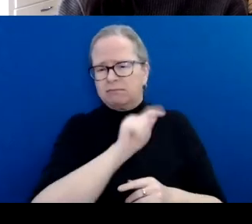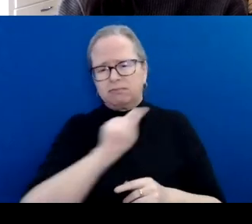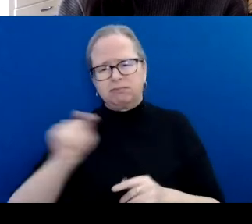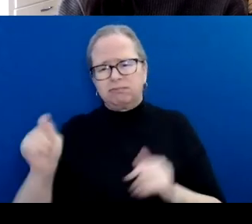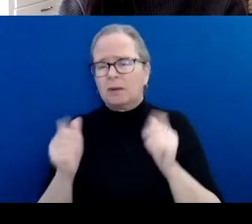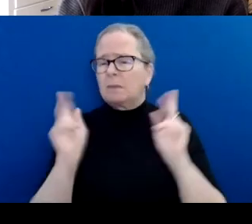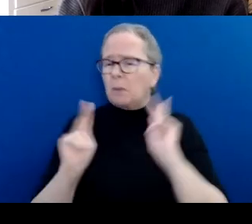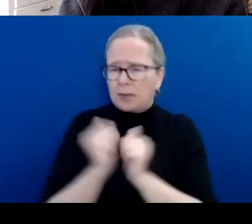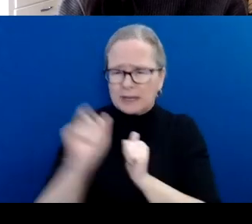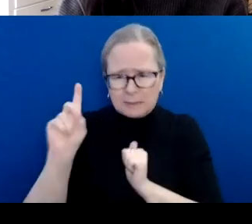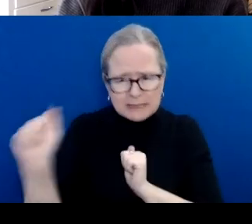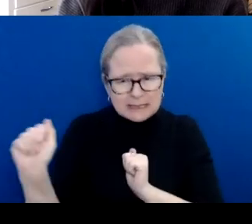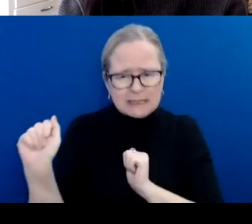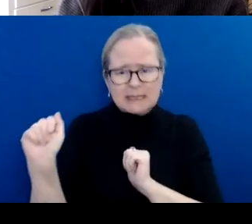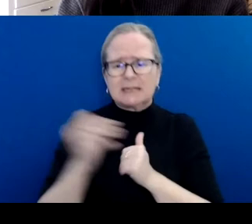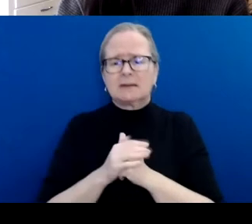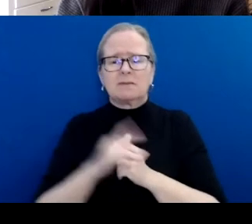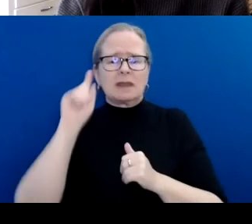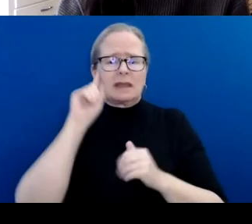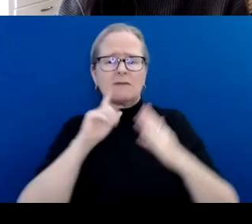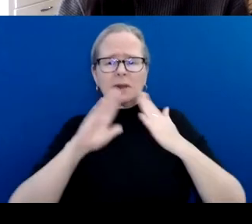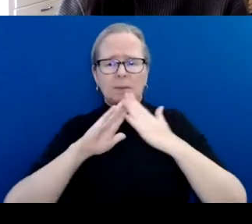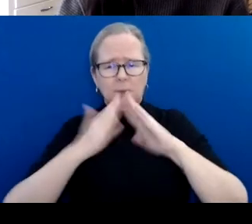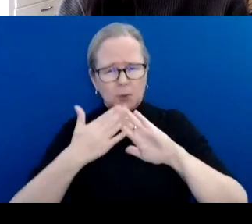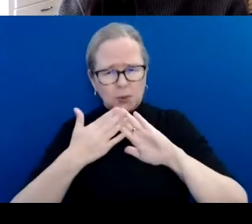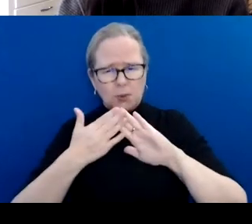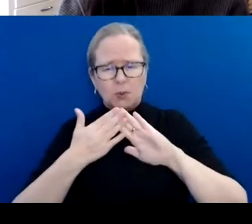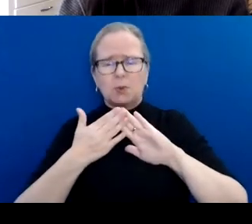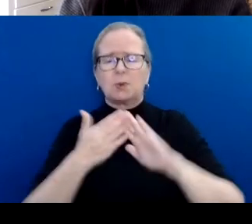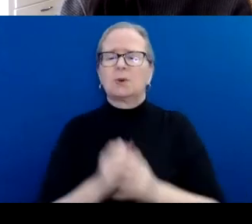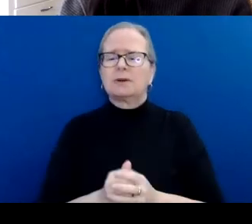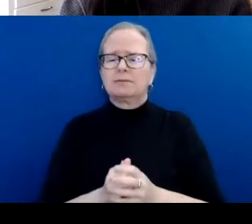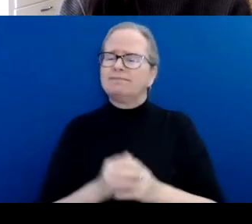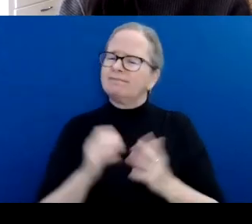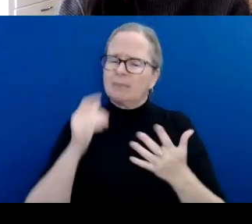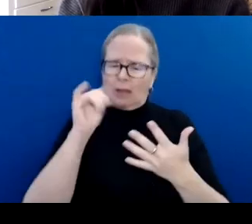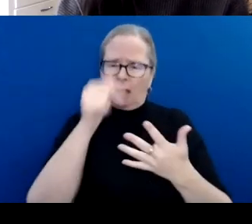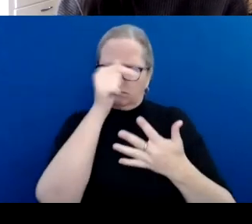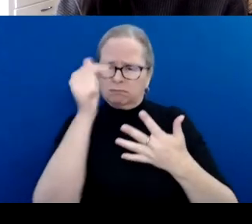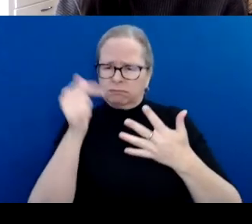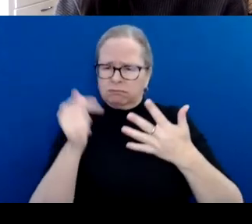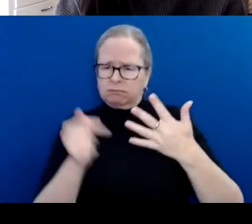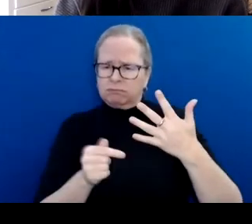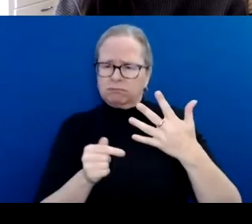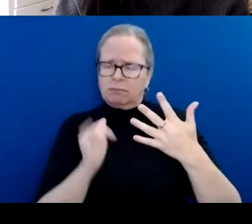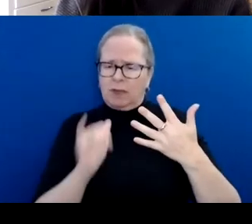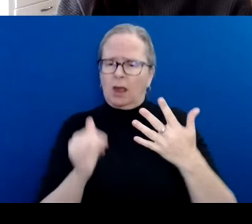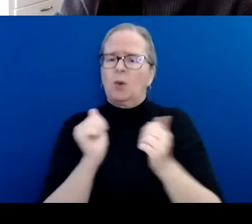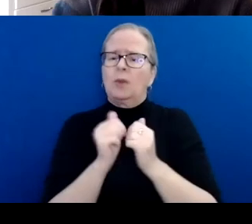Deaf communities. As well as persons with diverse sexual orientations or gender identities.